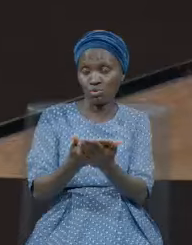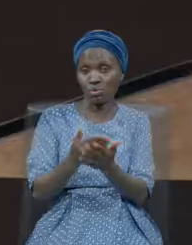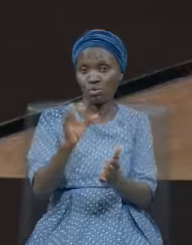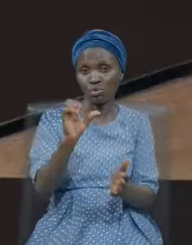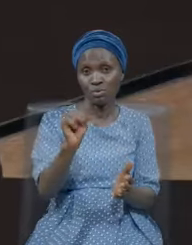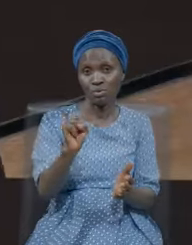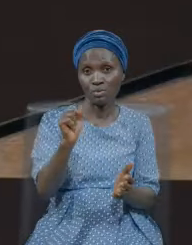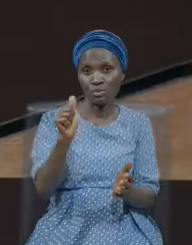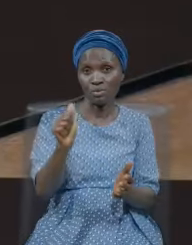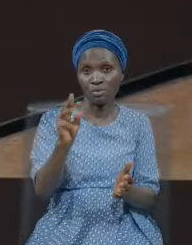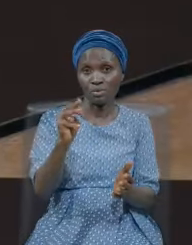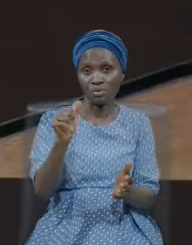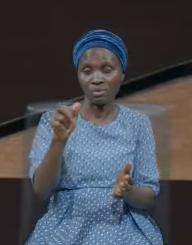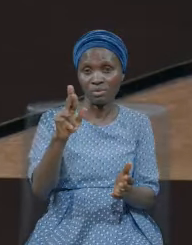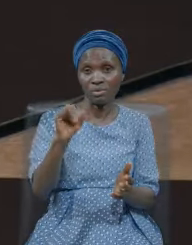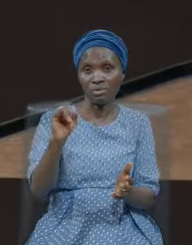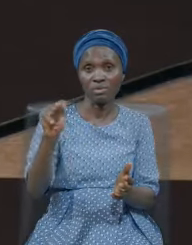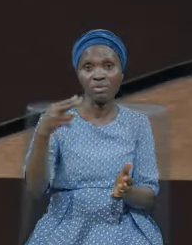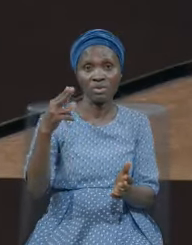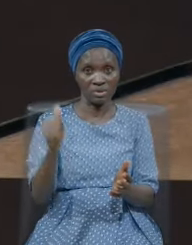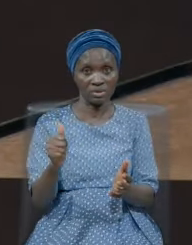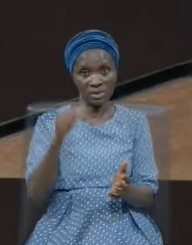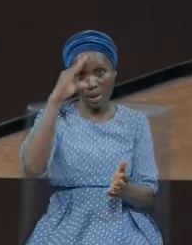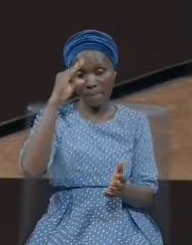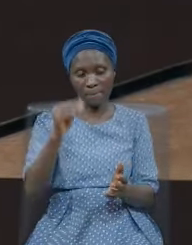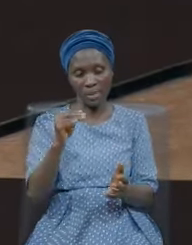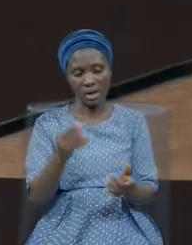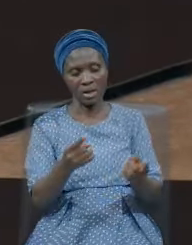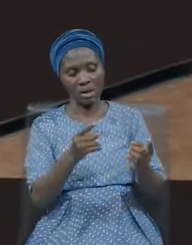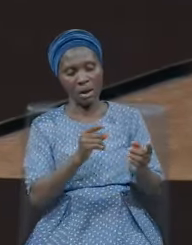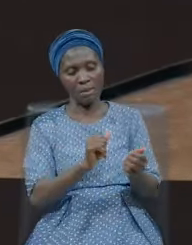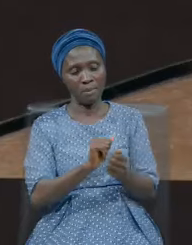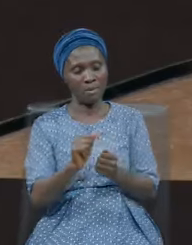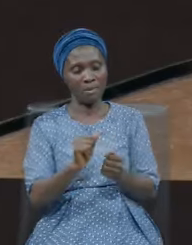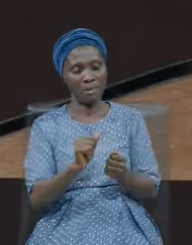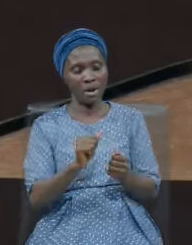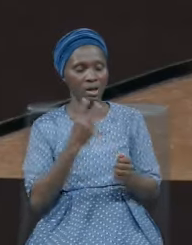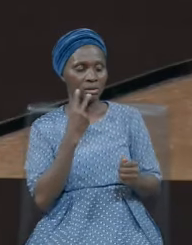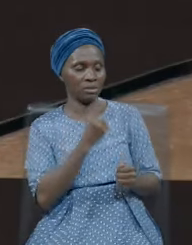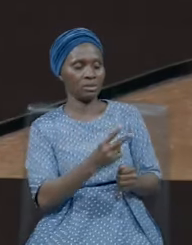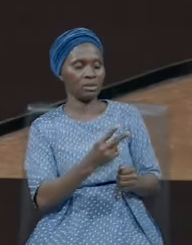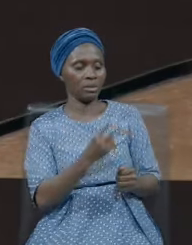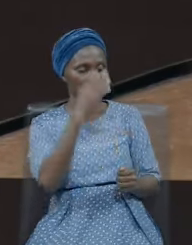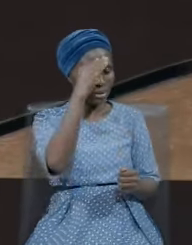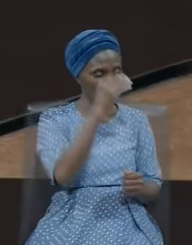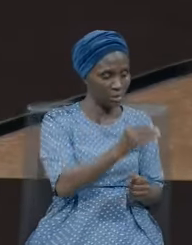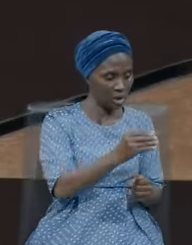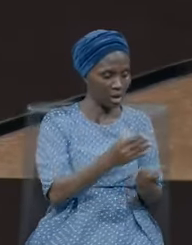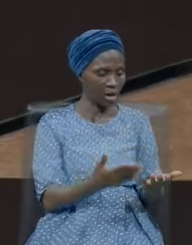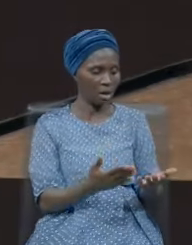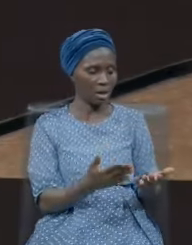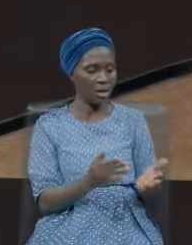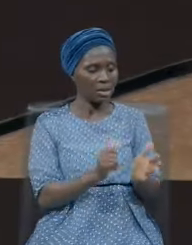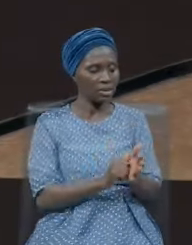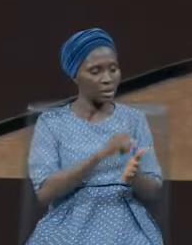he stopped. He looked at the man. The man was not dead yet. He picked him up.